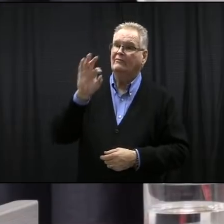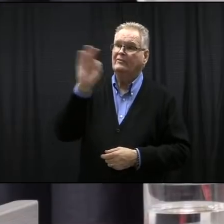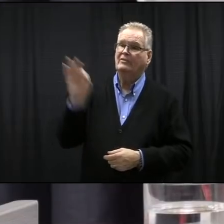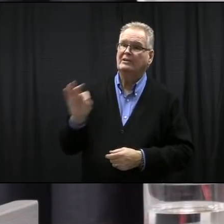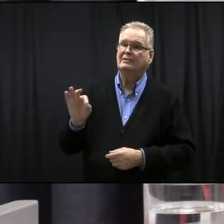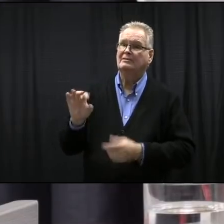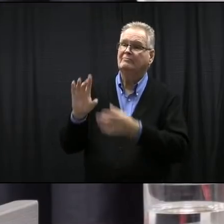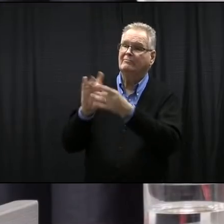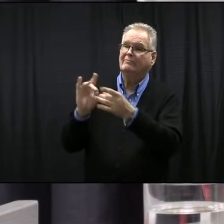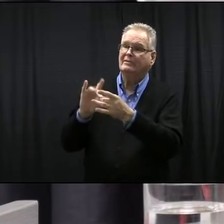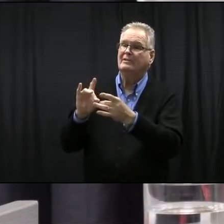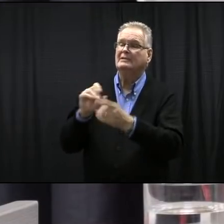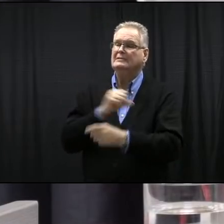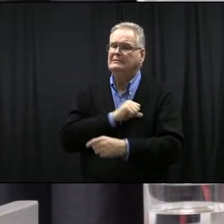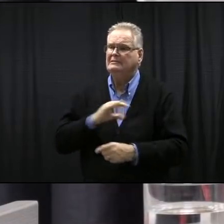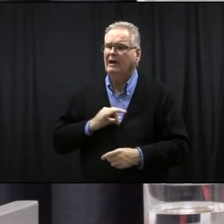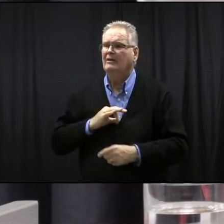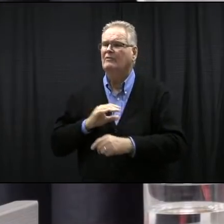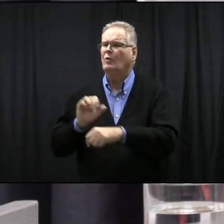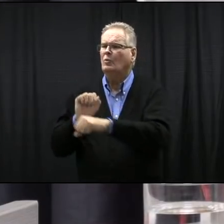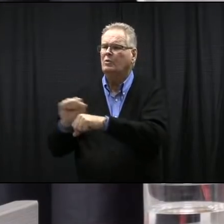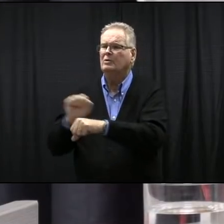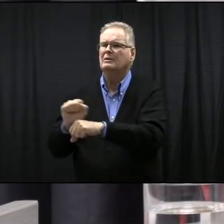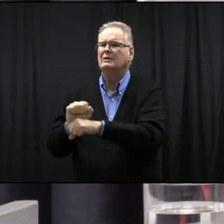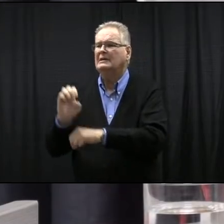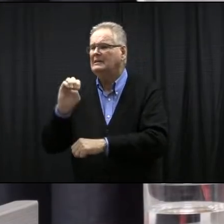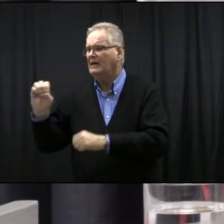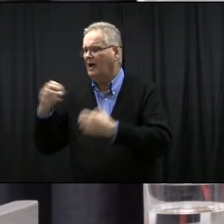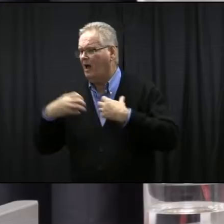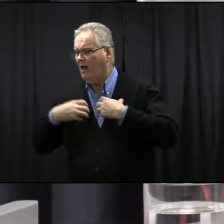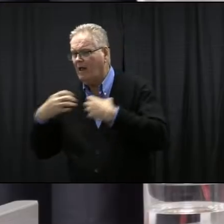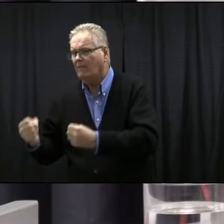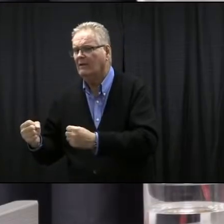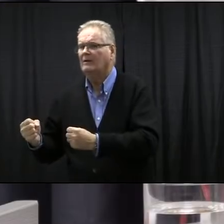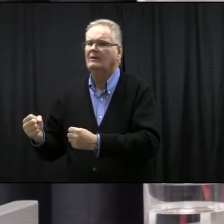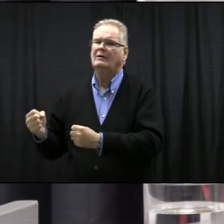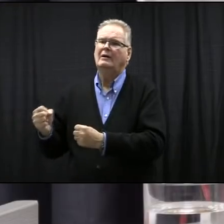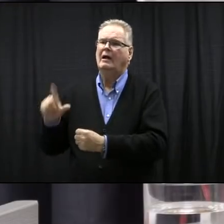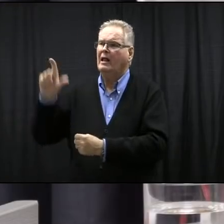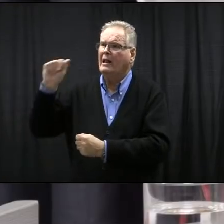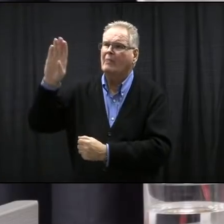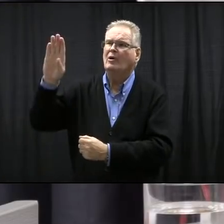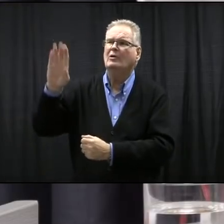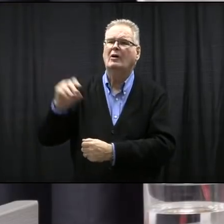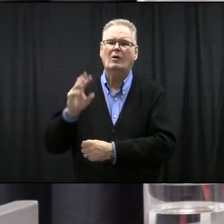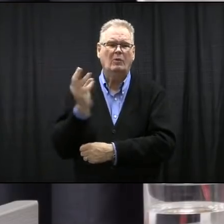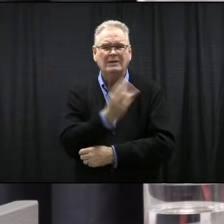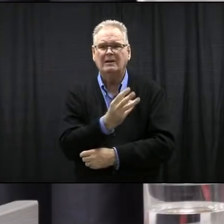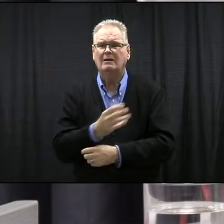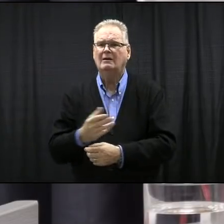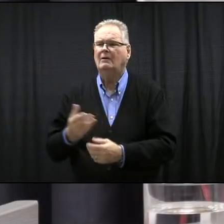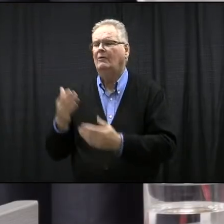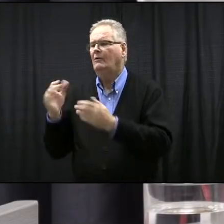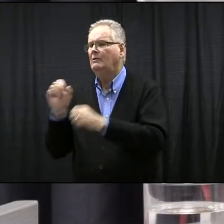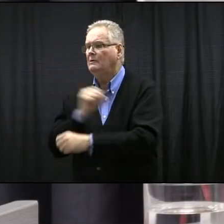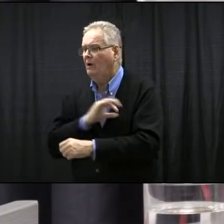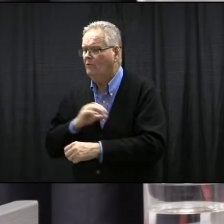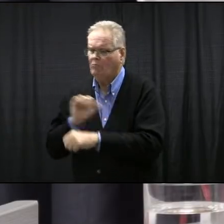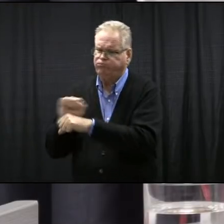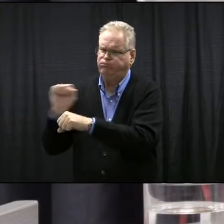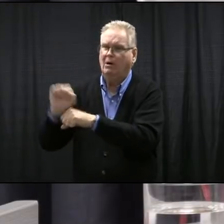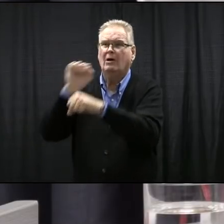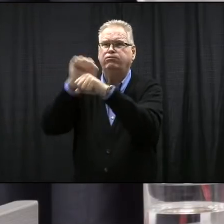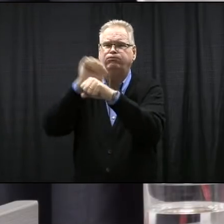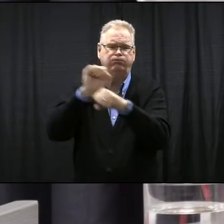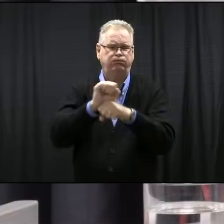again repeat that you can ease their work significantly and make all of us safer by using the